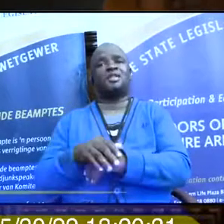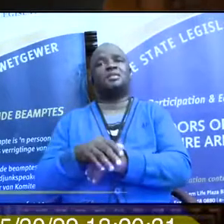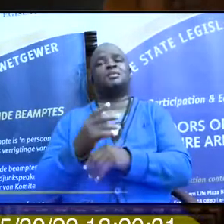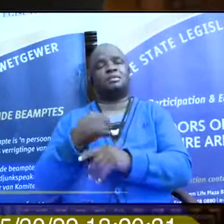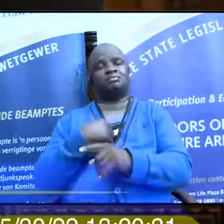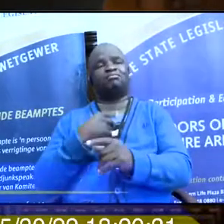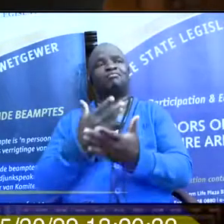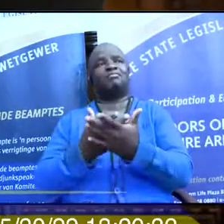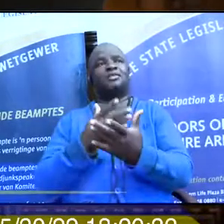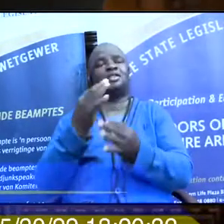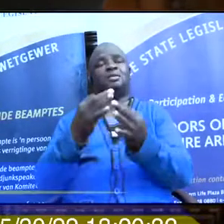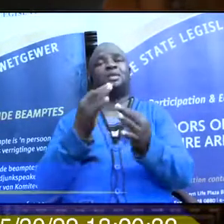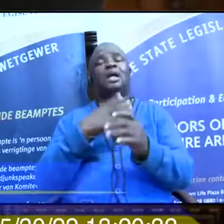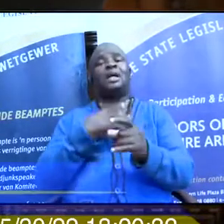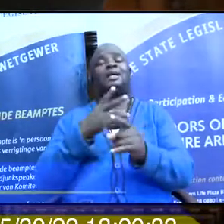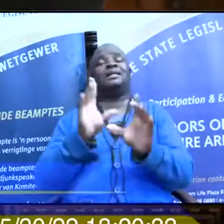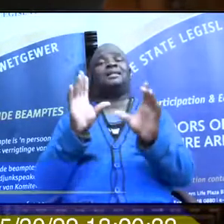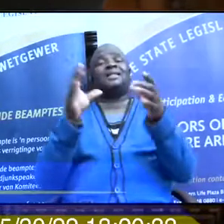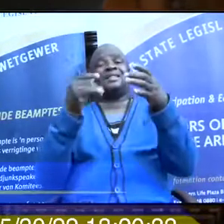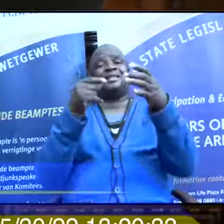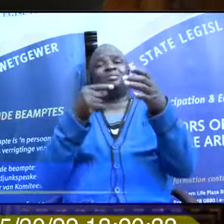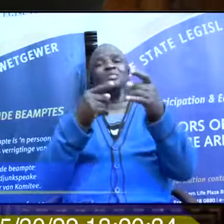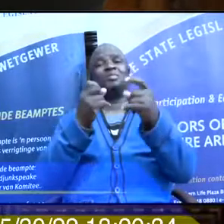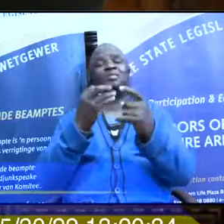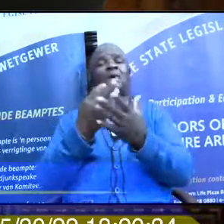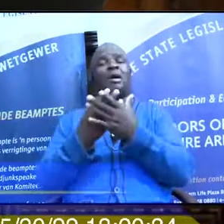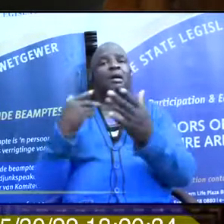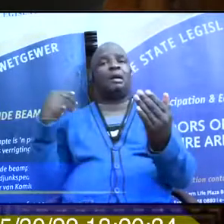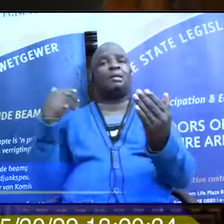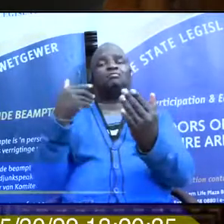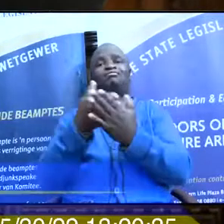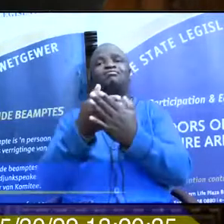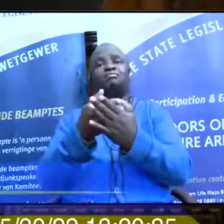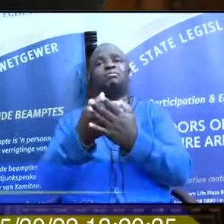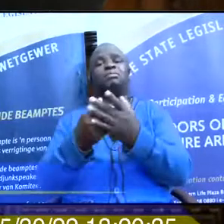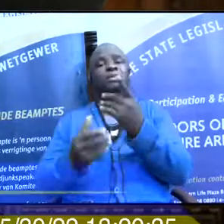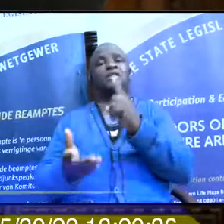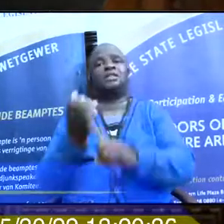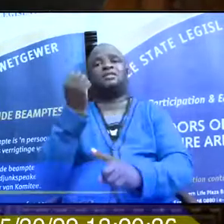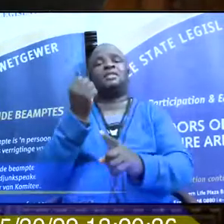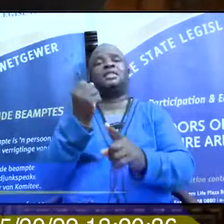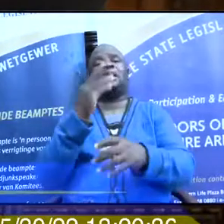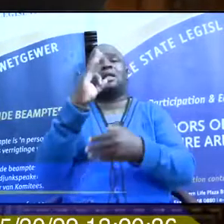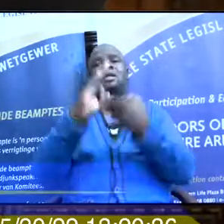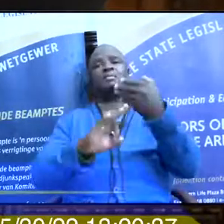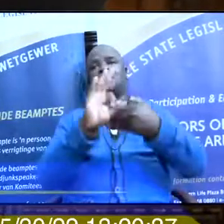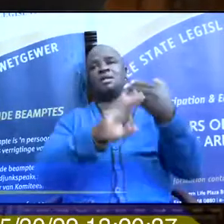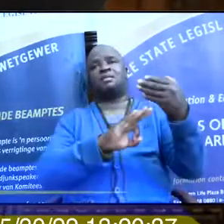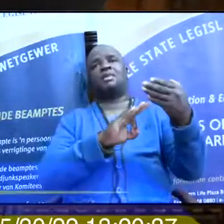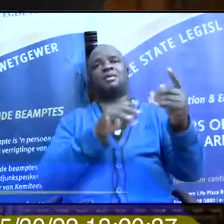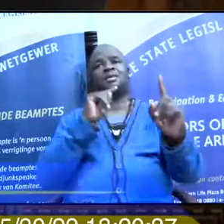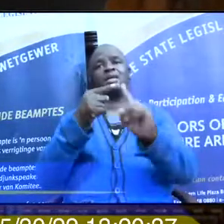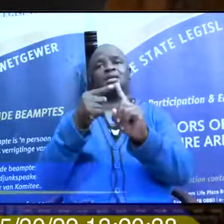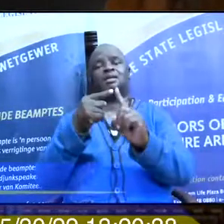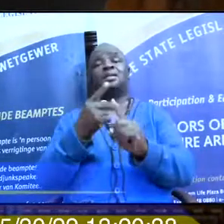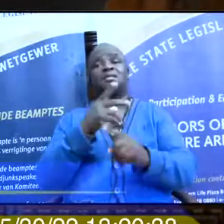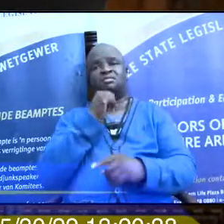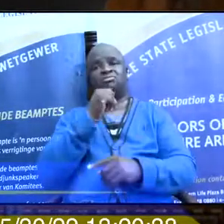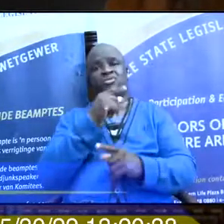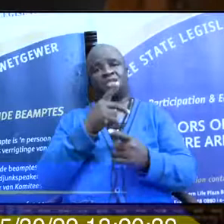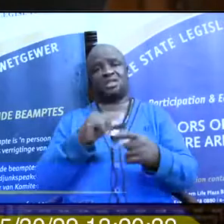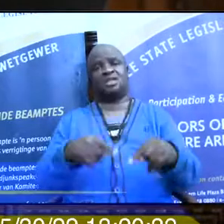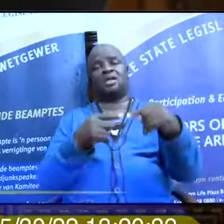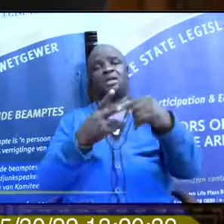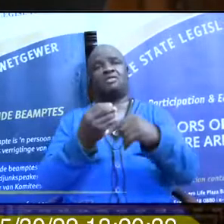indicate that our chamber has consistently achieved its quarterly targets despite some challenges that we are